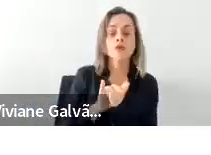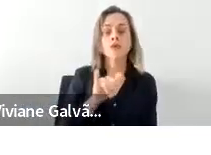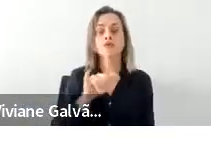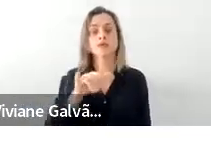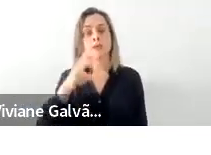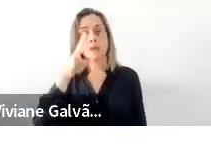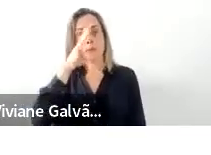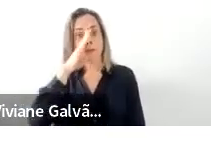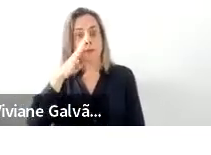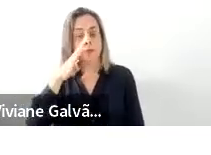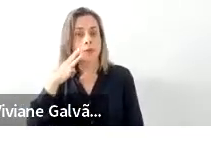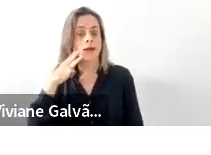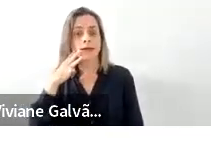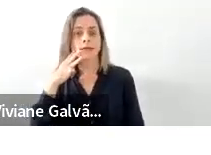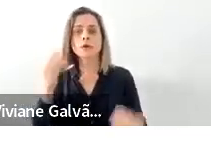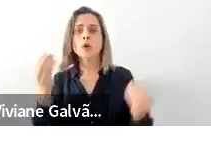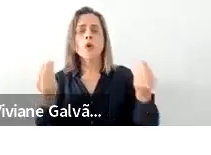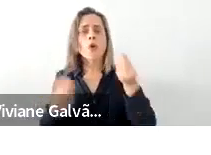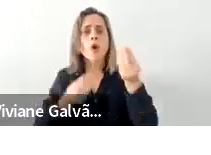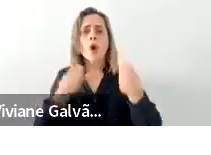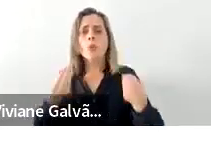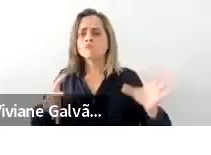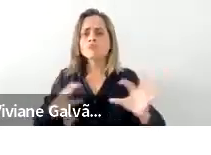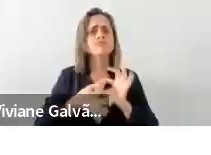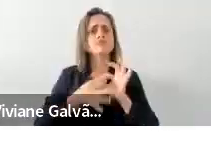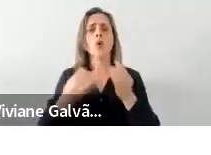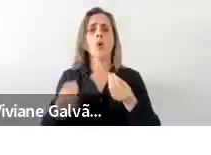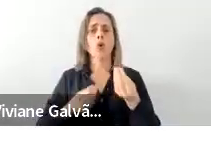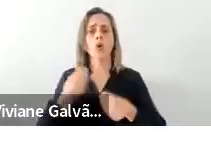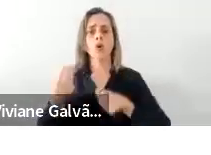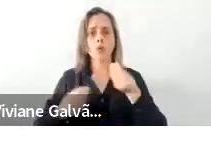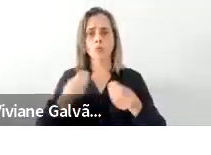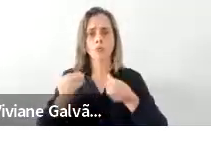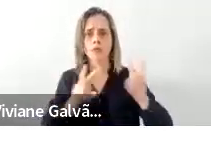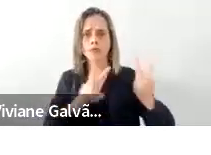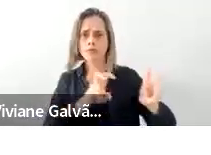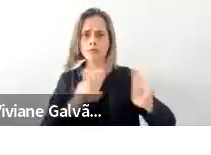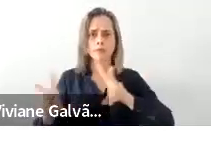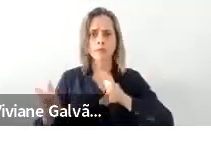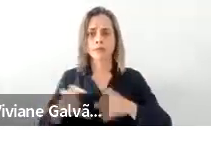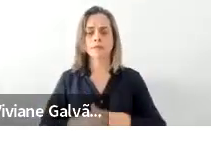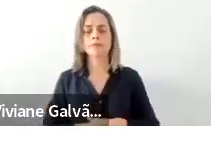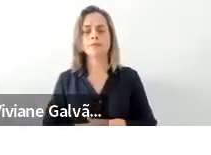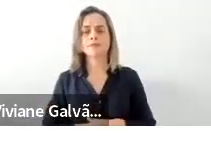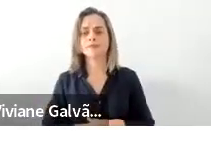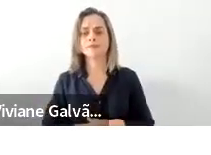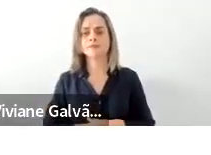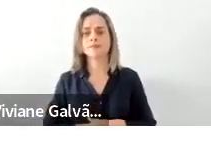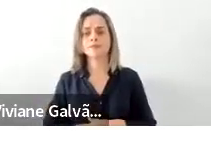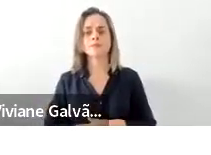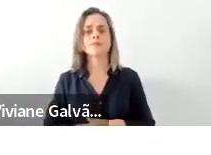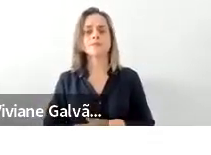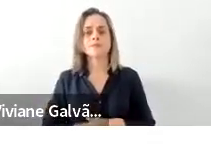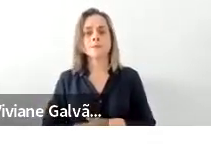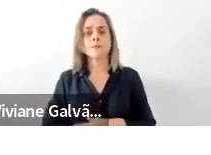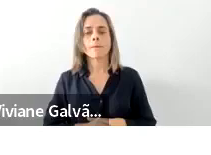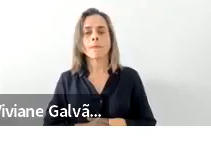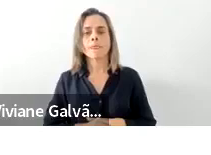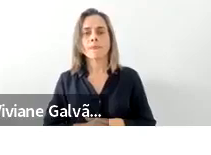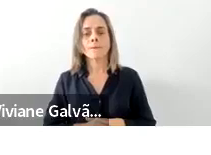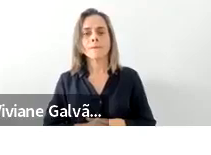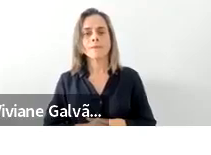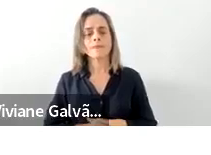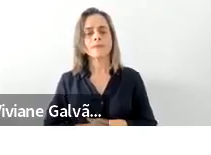particular, the extent to which we might see Vygotsky's perspectives on psychology